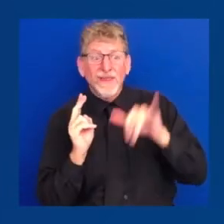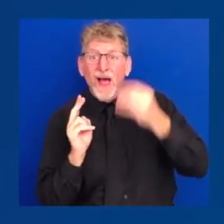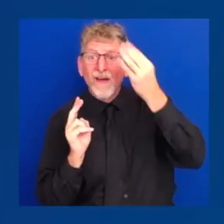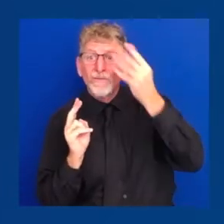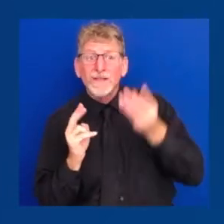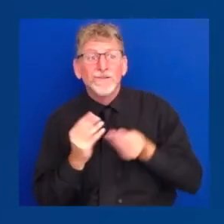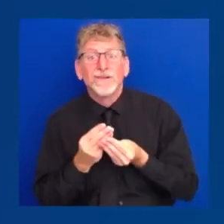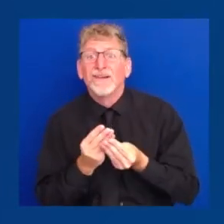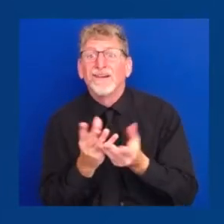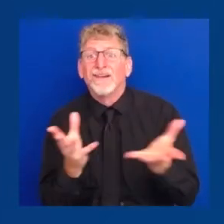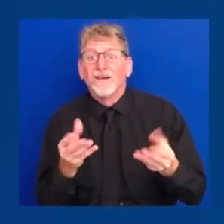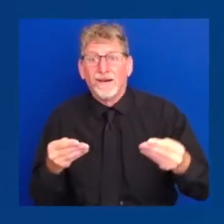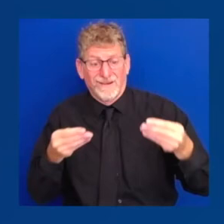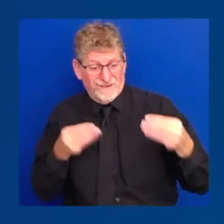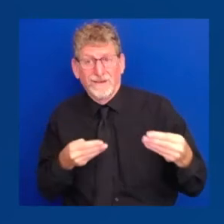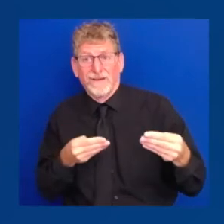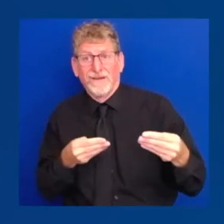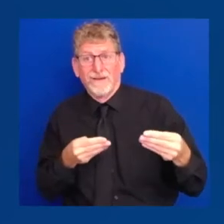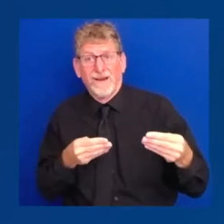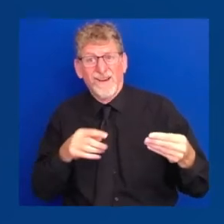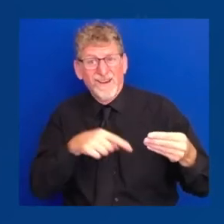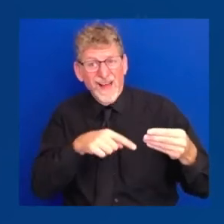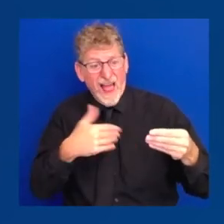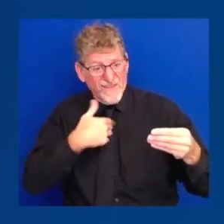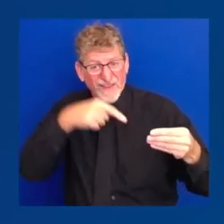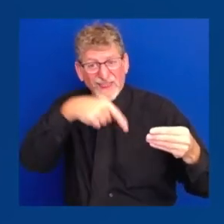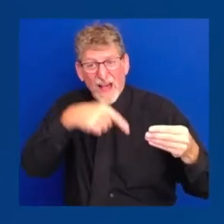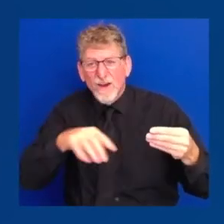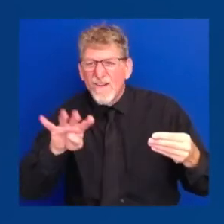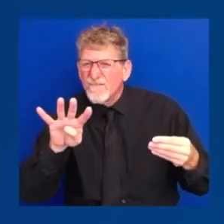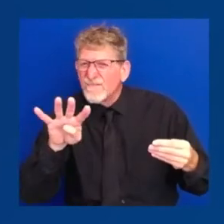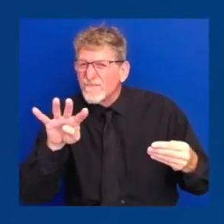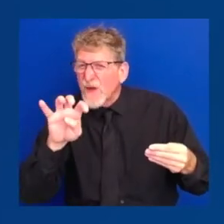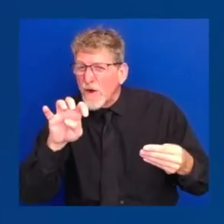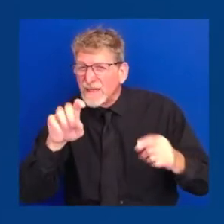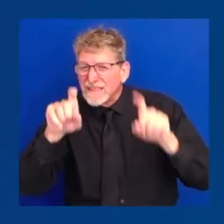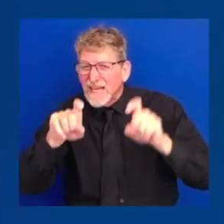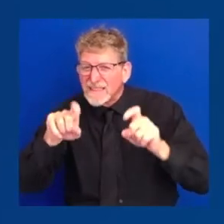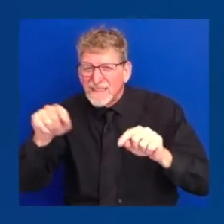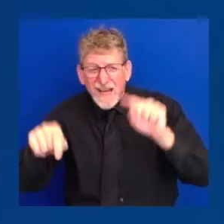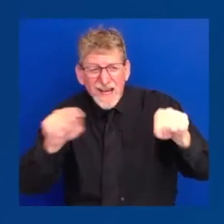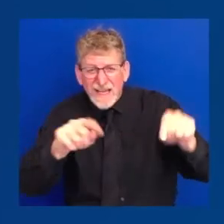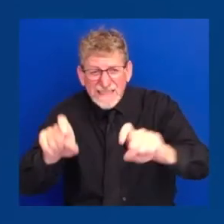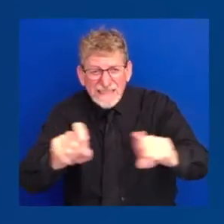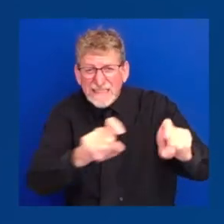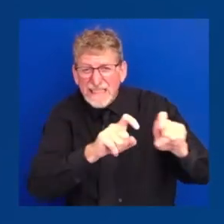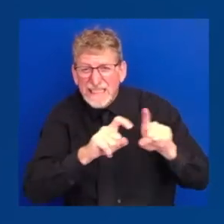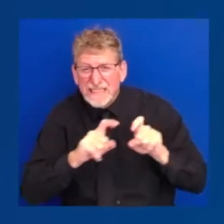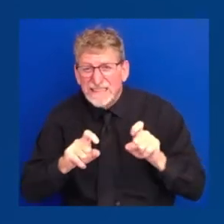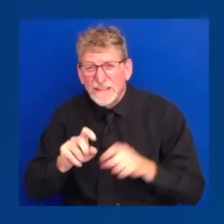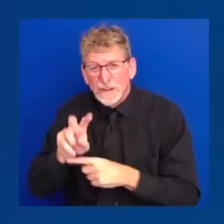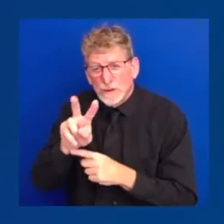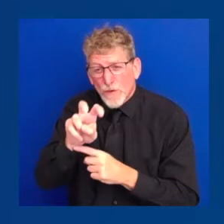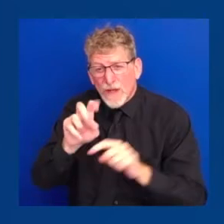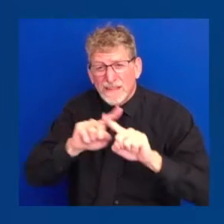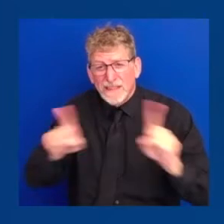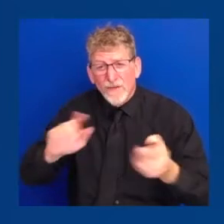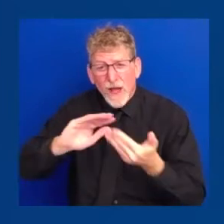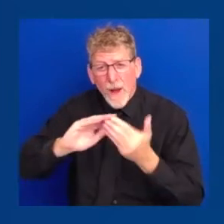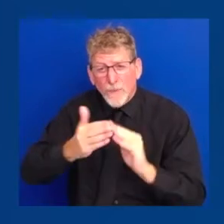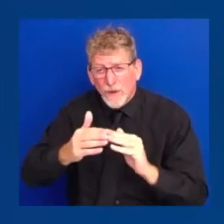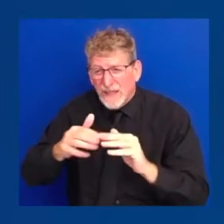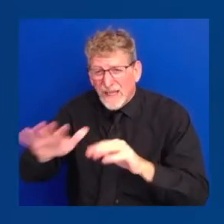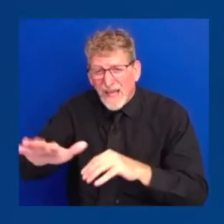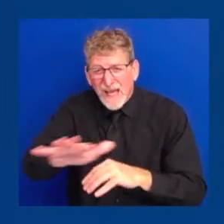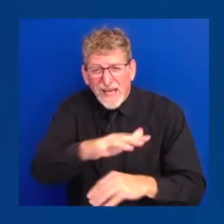included 400 testing sites across the country in 212 communities, representing over 50 million people. With